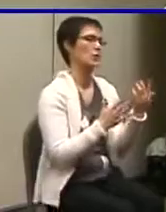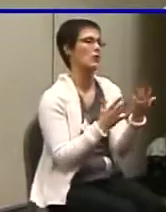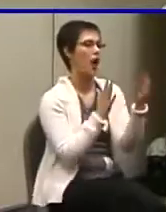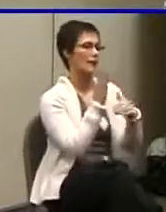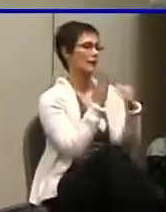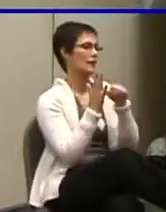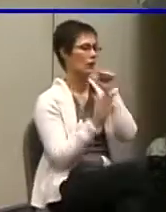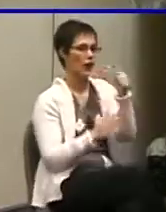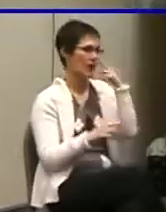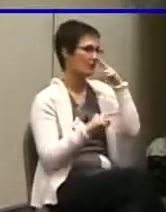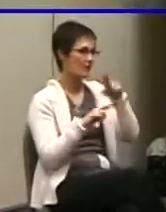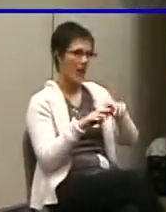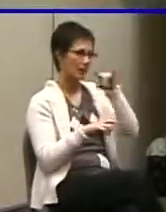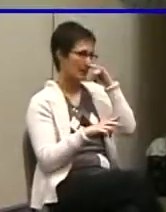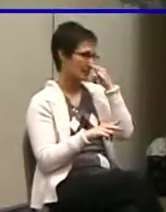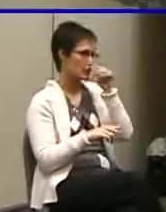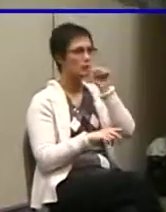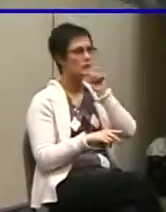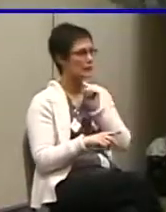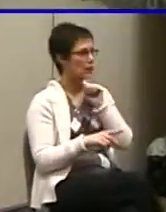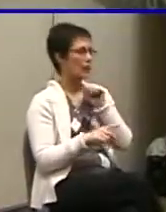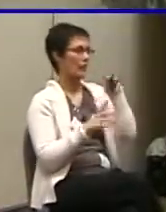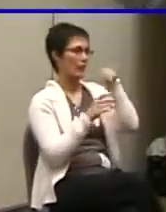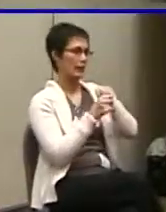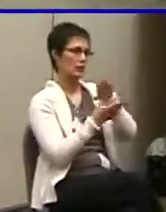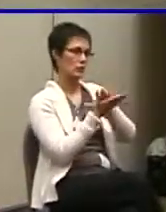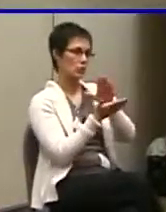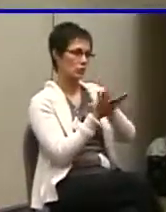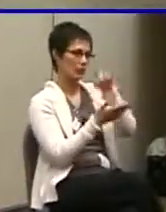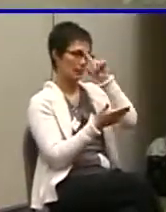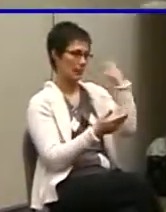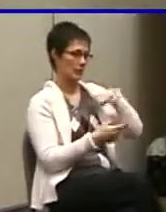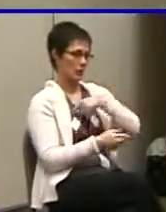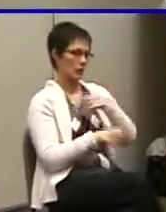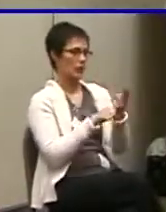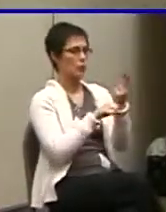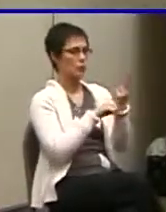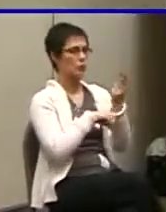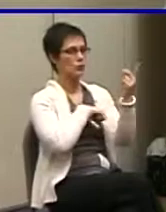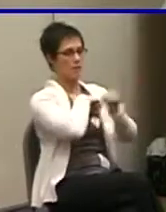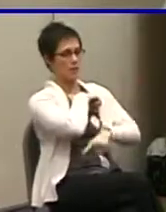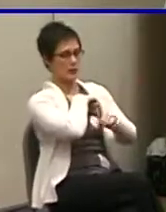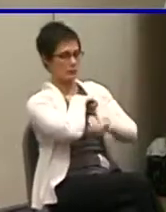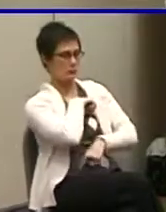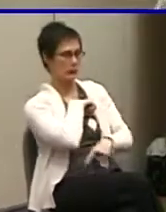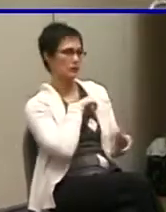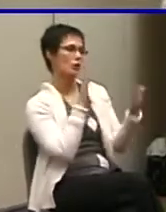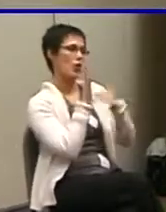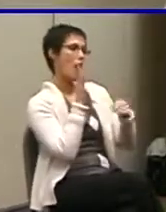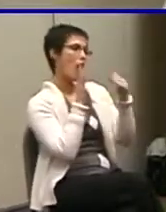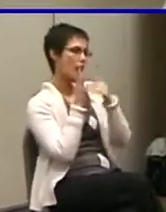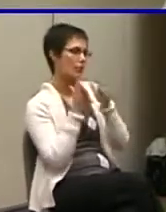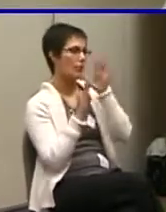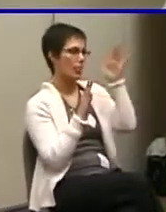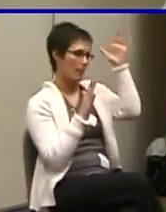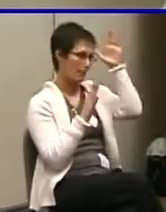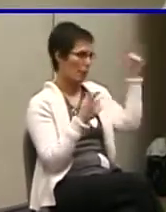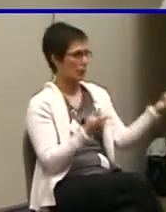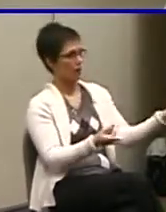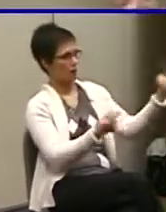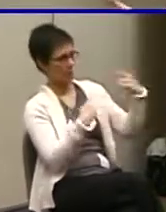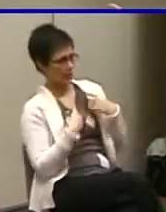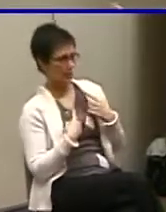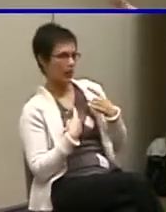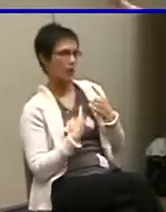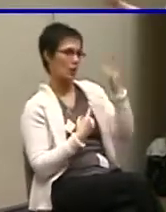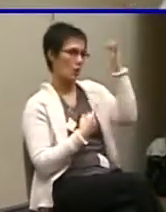them to do stuff. Again, we keep trying to use punishment. Oftentimes, by the time the parent comes to you, why I want to make excuses is because